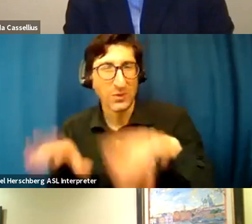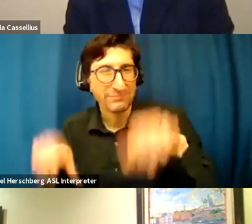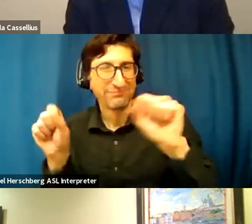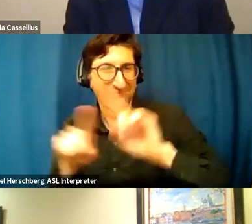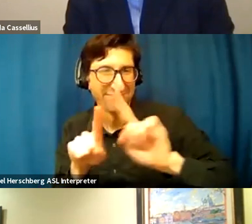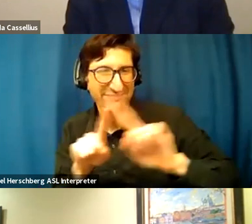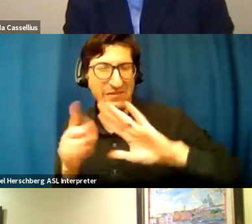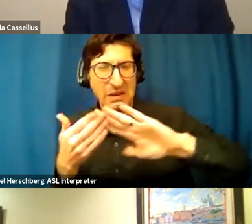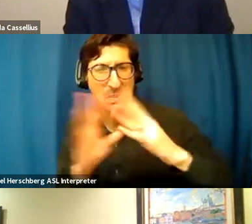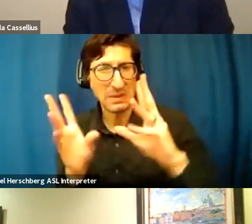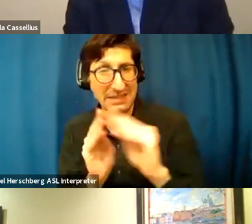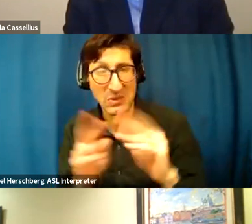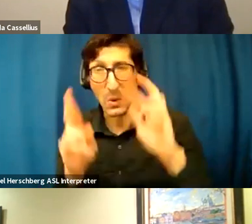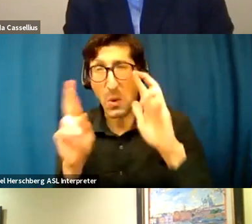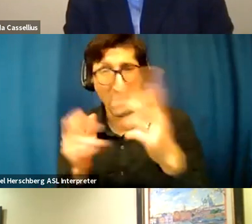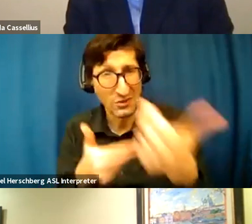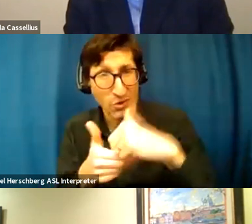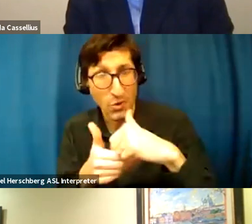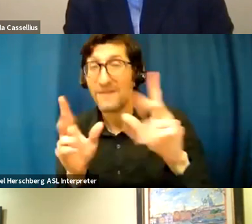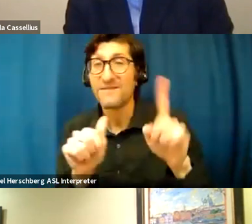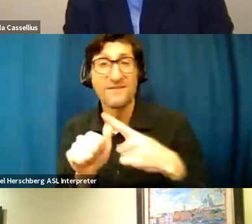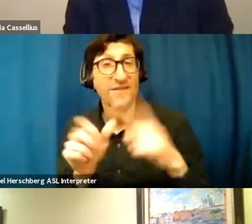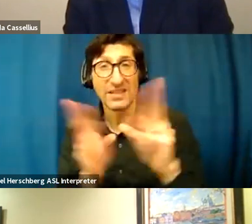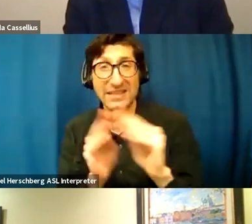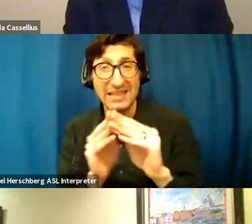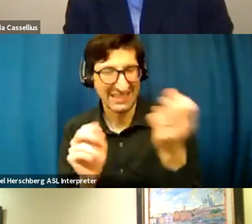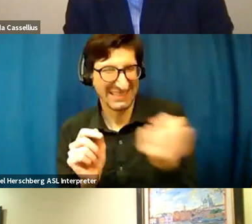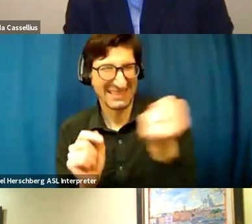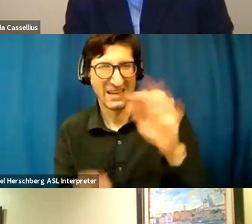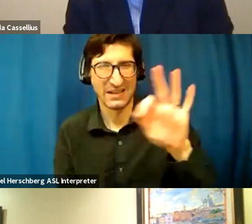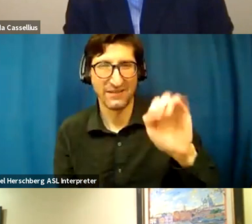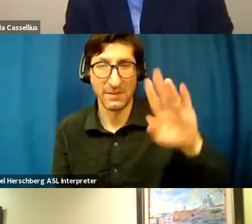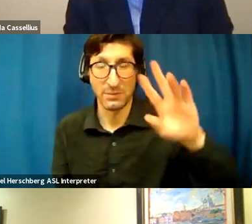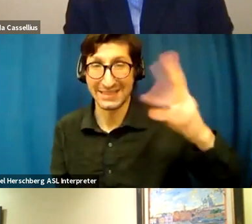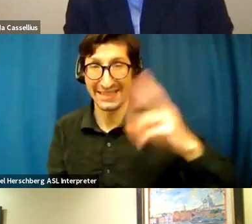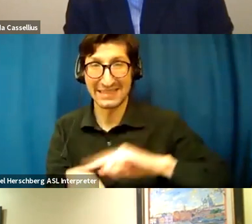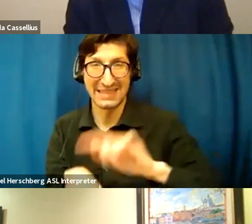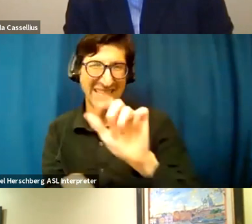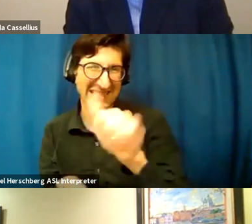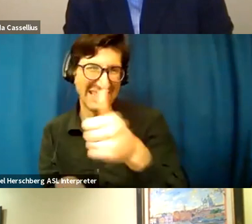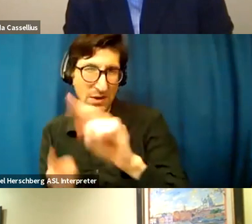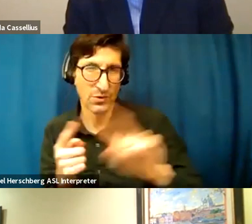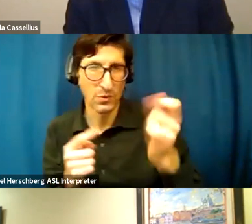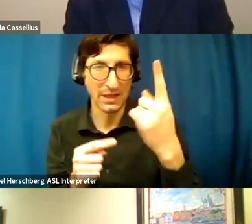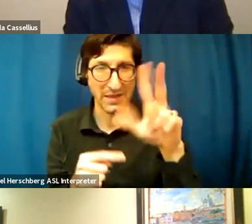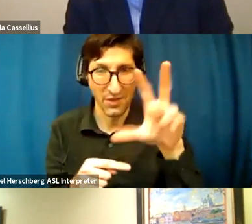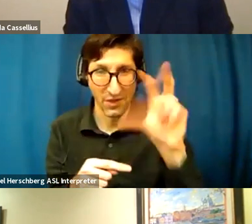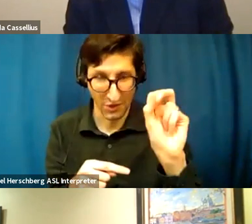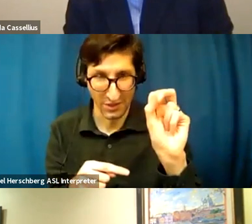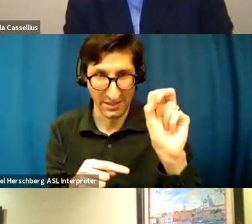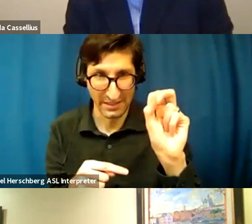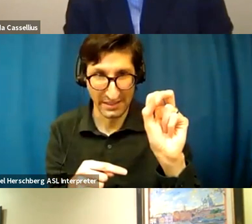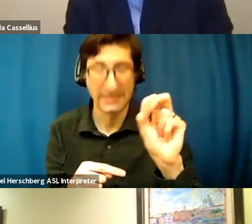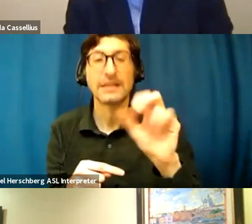that you can join us. Our first session will begin this Saturday, February 6th from 10 to 11:30 a.m.